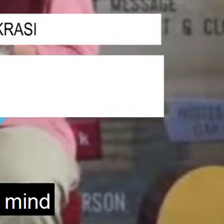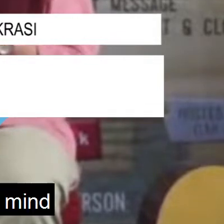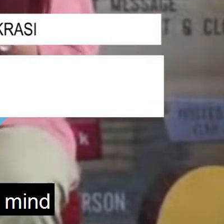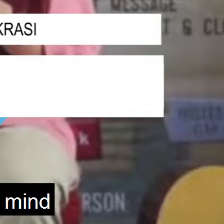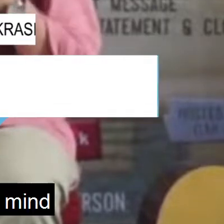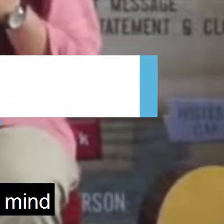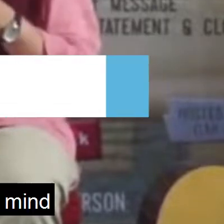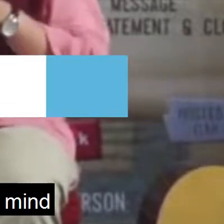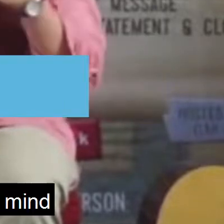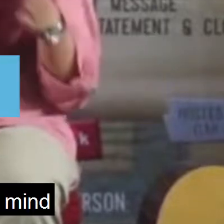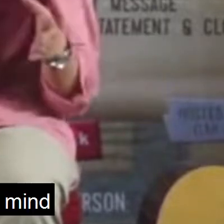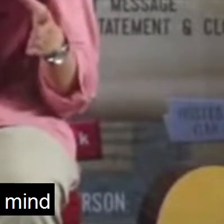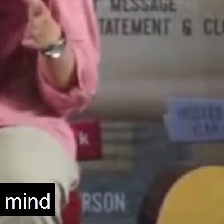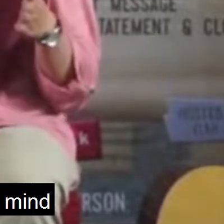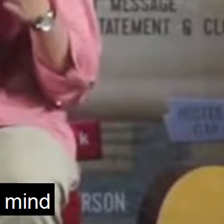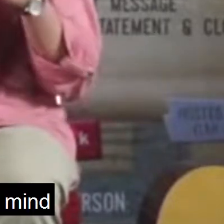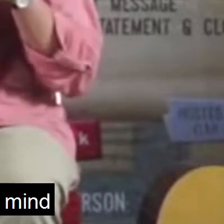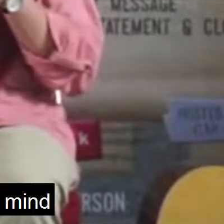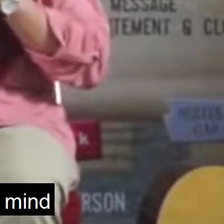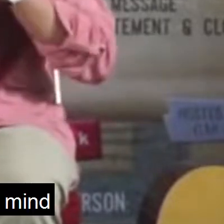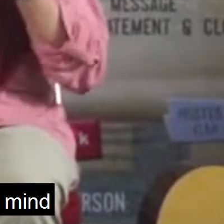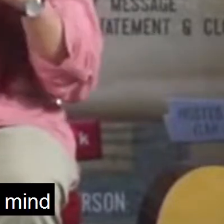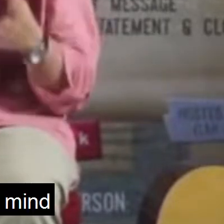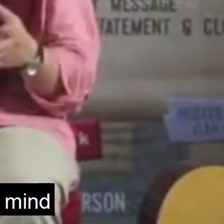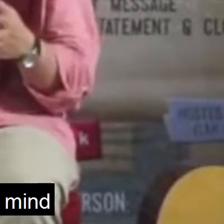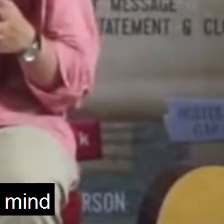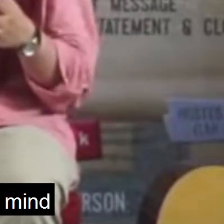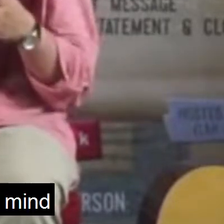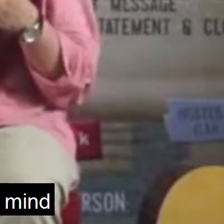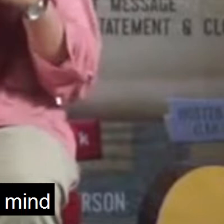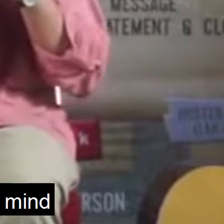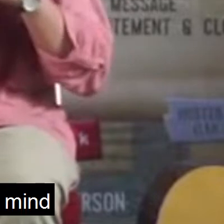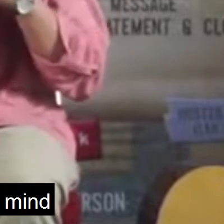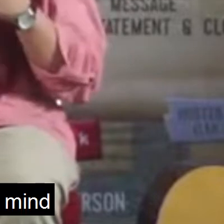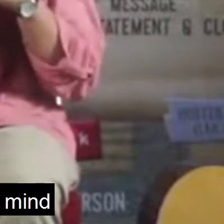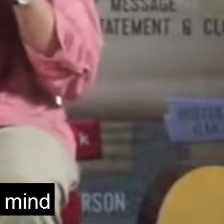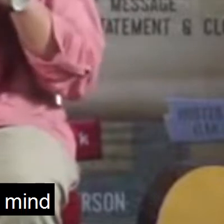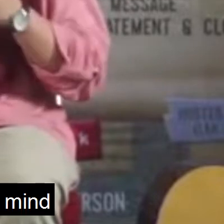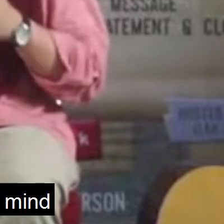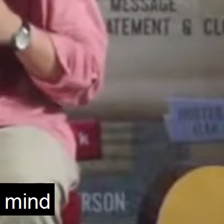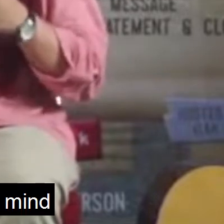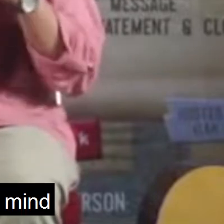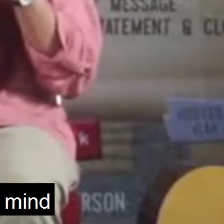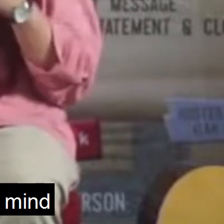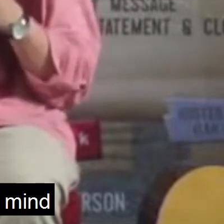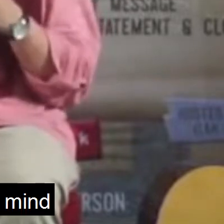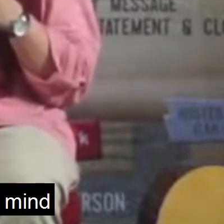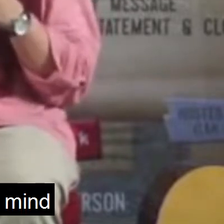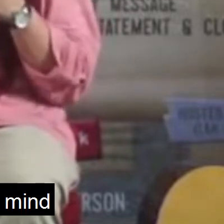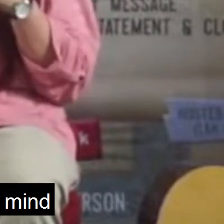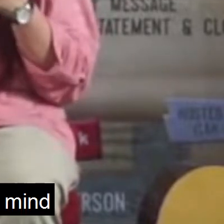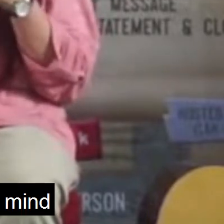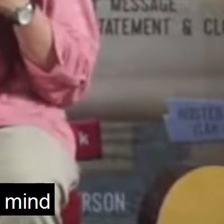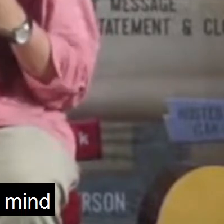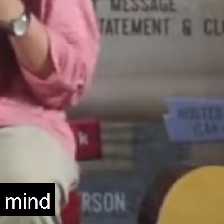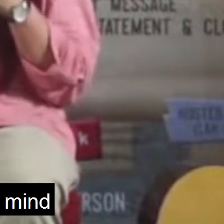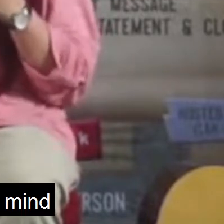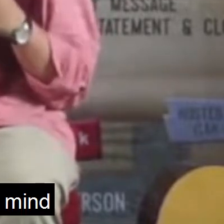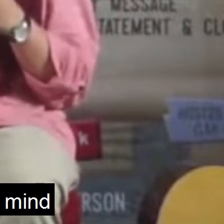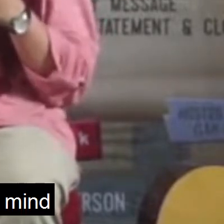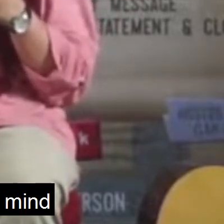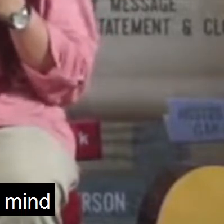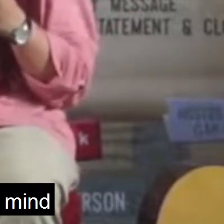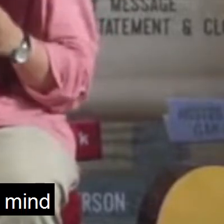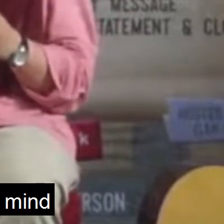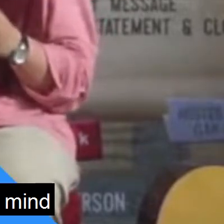solidaritas untuk Hong Kong, solidaritas untuk Myanmar itu harus menjadi pengetahuan dan juga